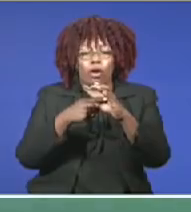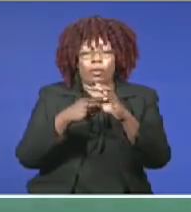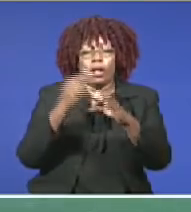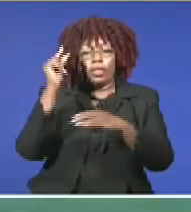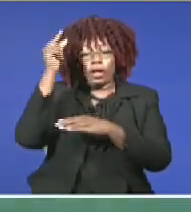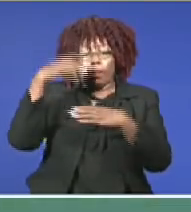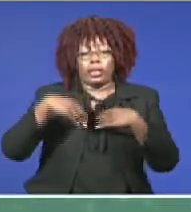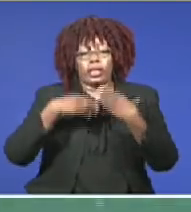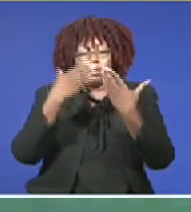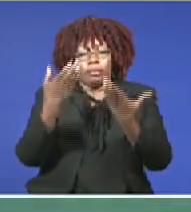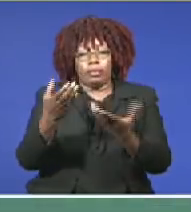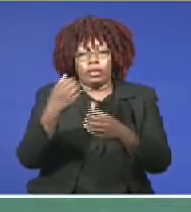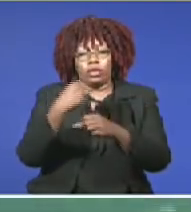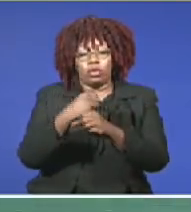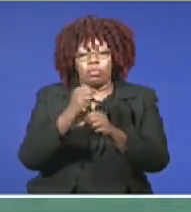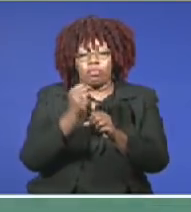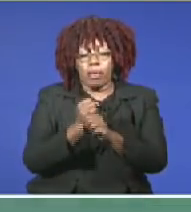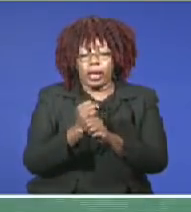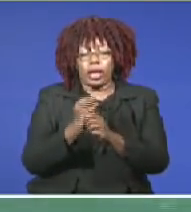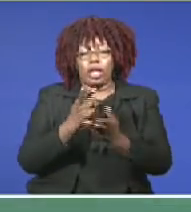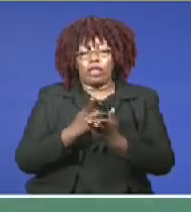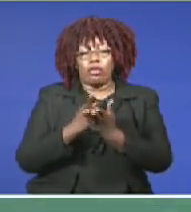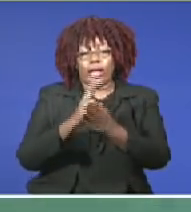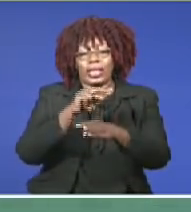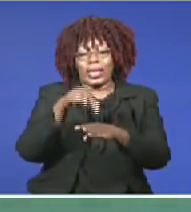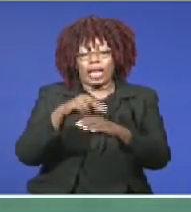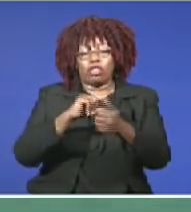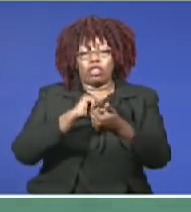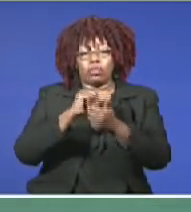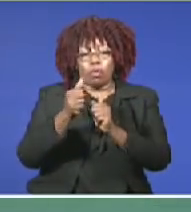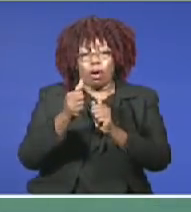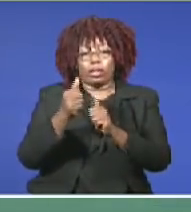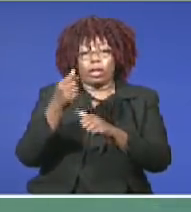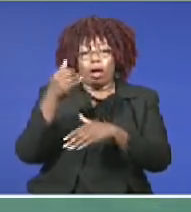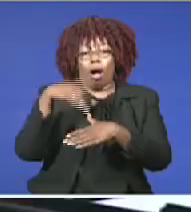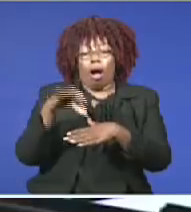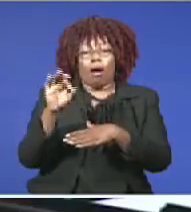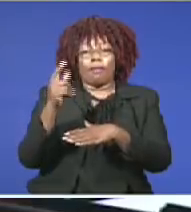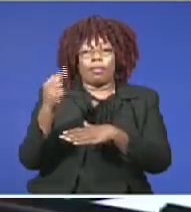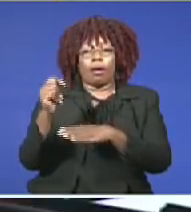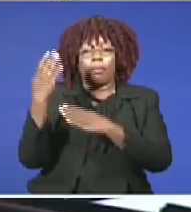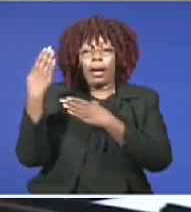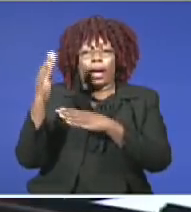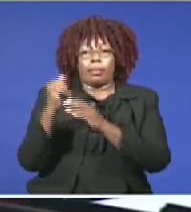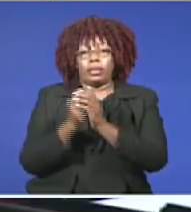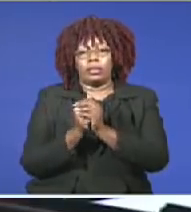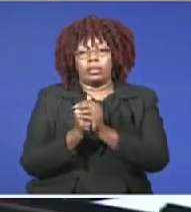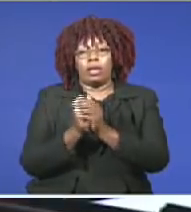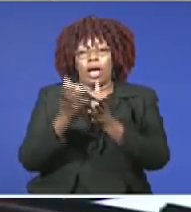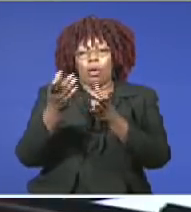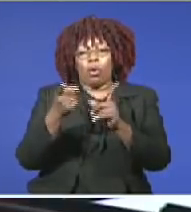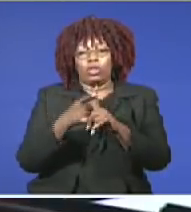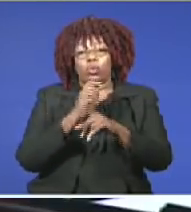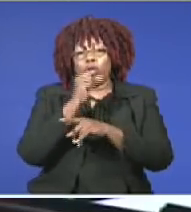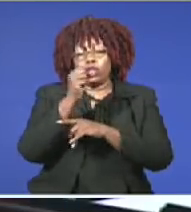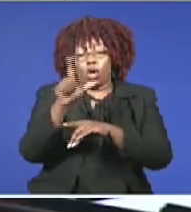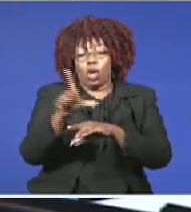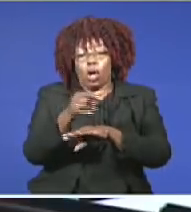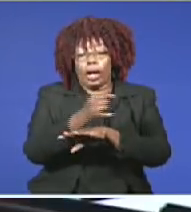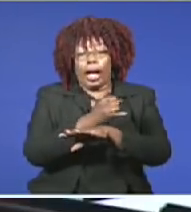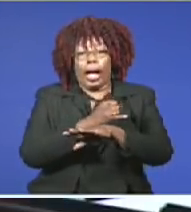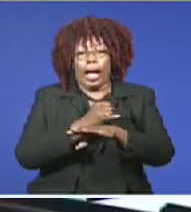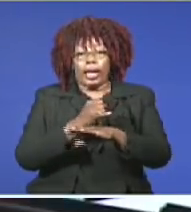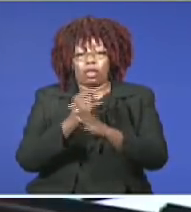commitment to making regatta the national sport of the Bahamas. I want to assure Long Islanders